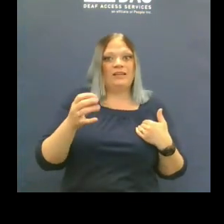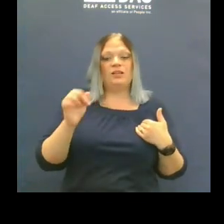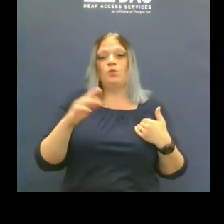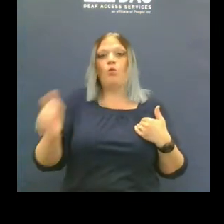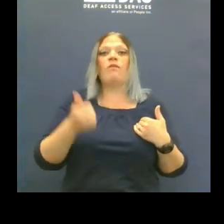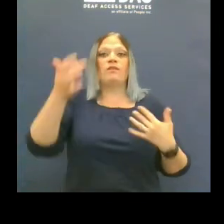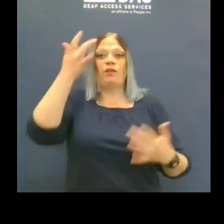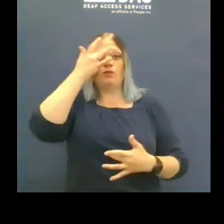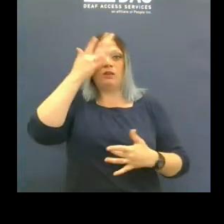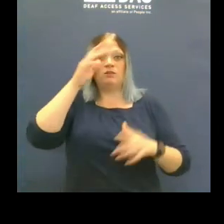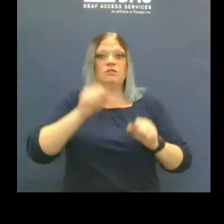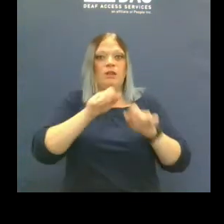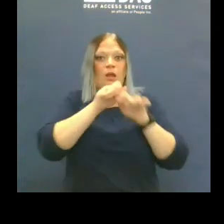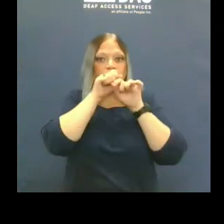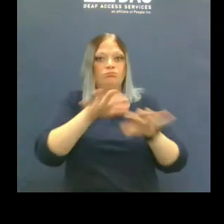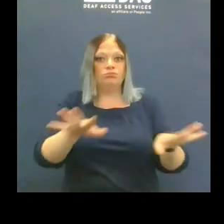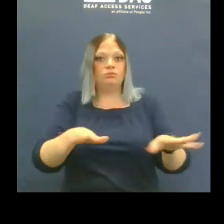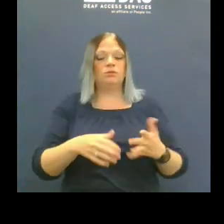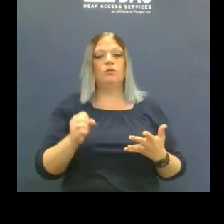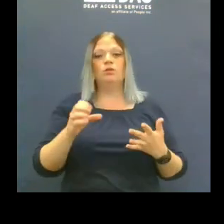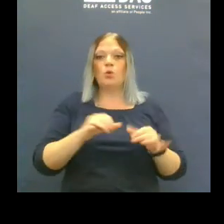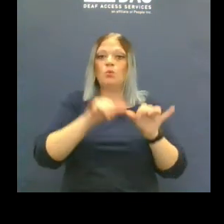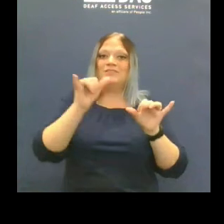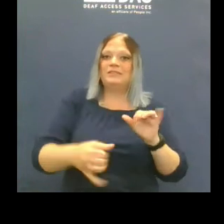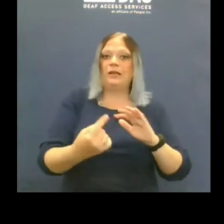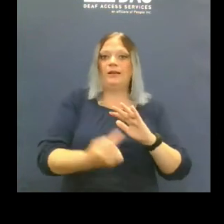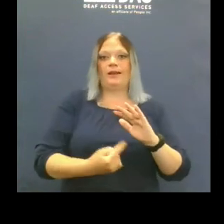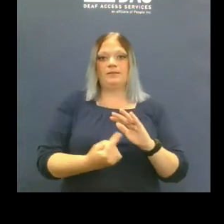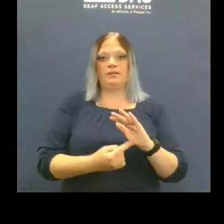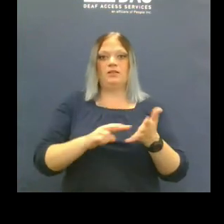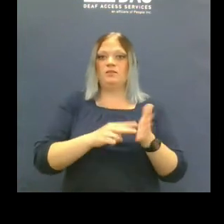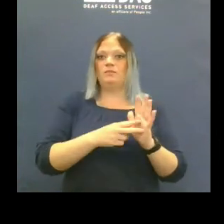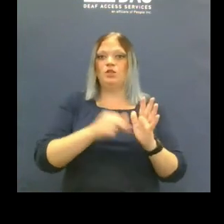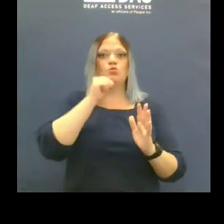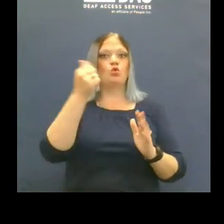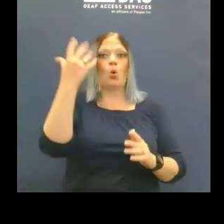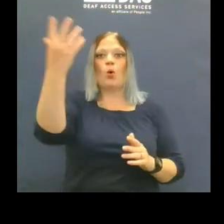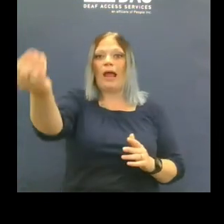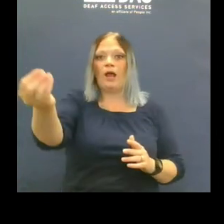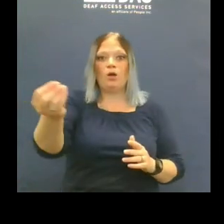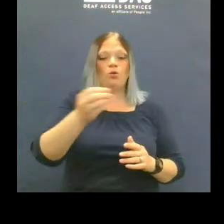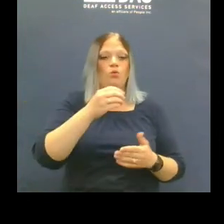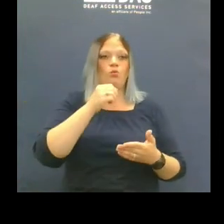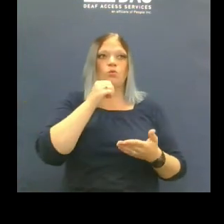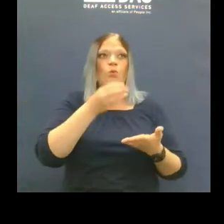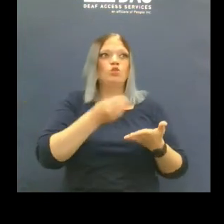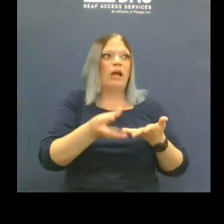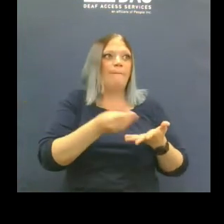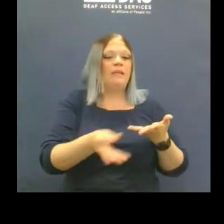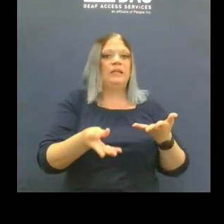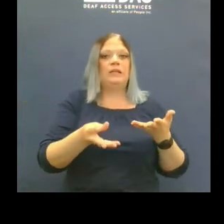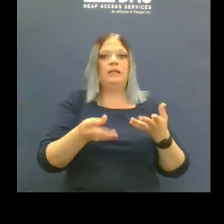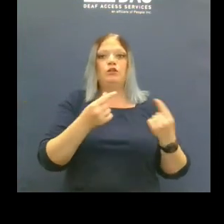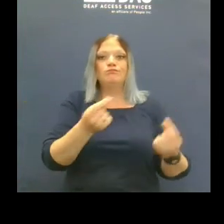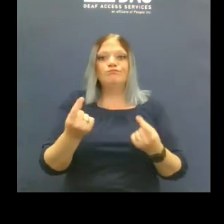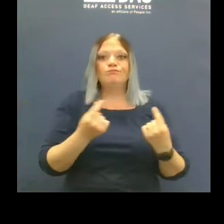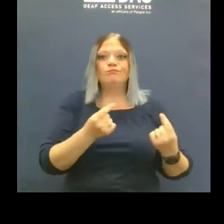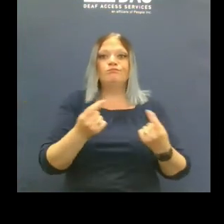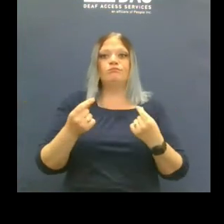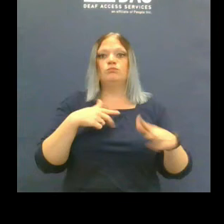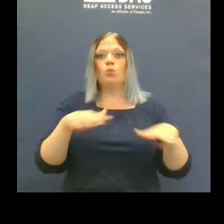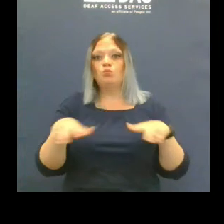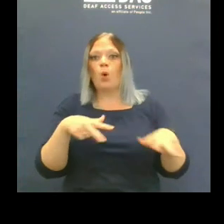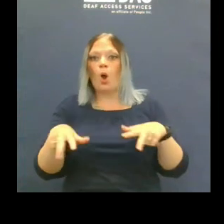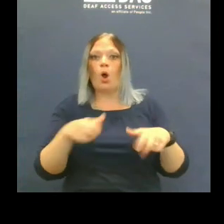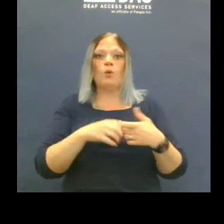please, all those individuals, stay in isolation, and that means not going out, not going grocery shopping or running errands or taking